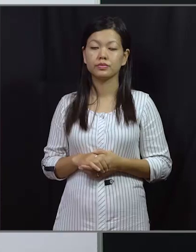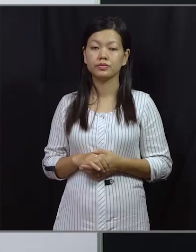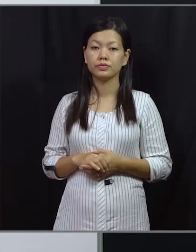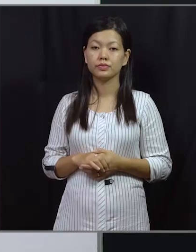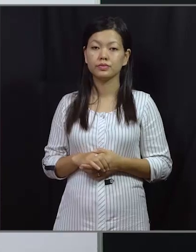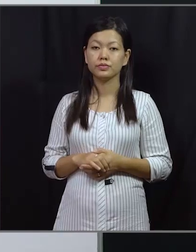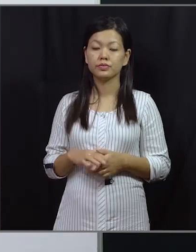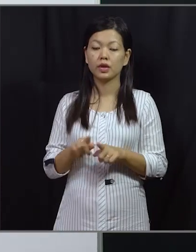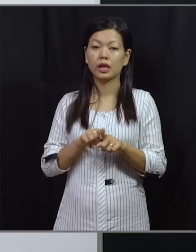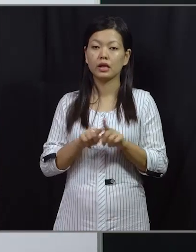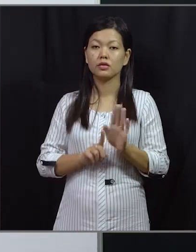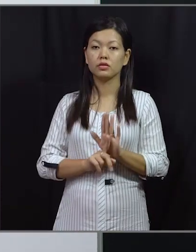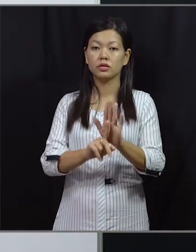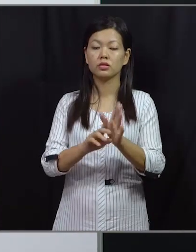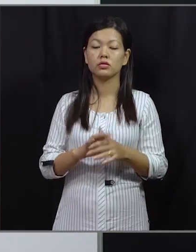infinite set. Example,